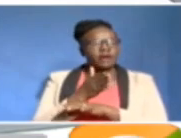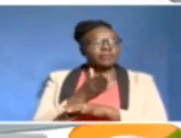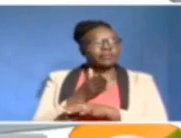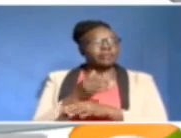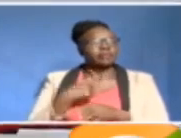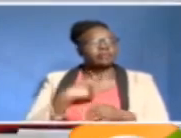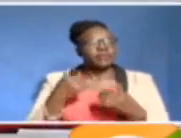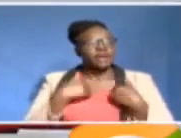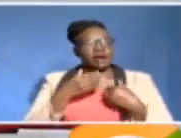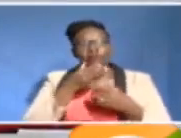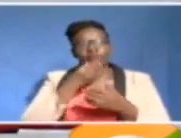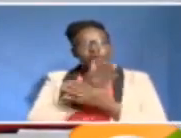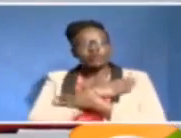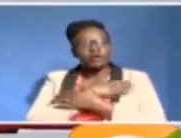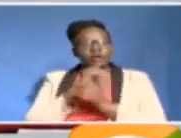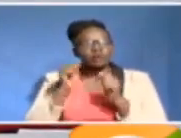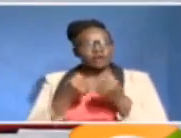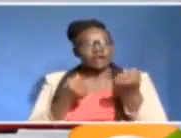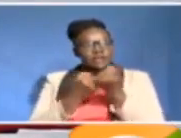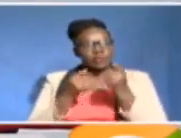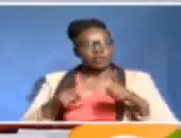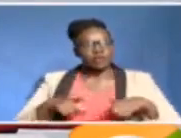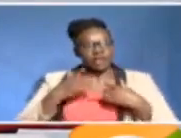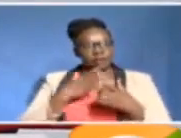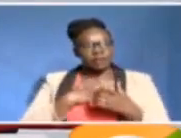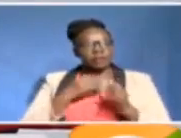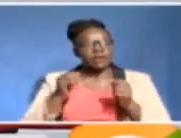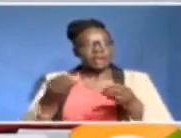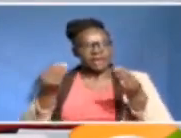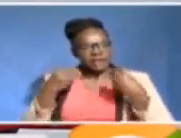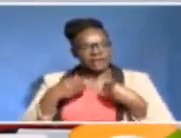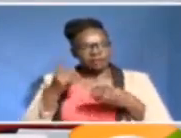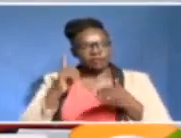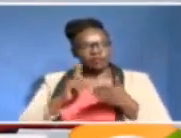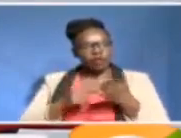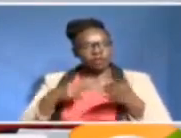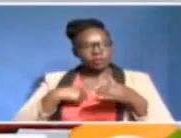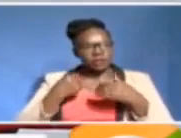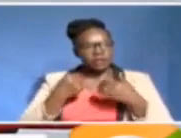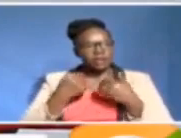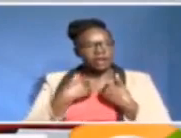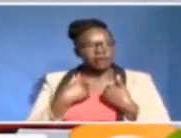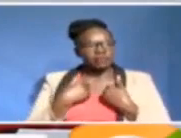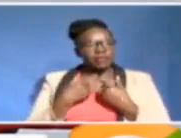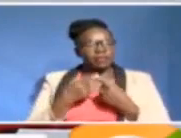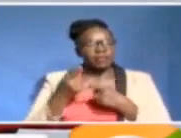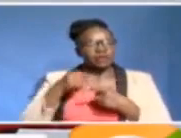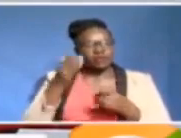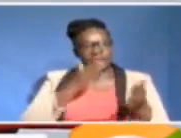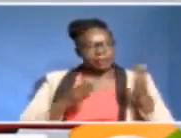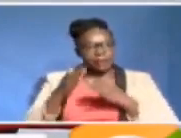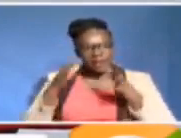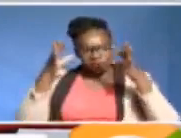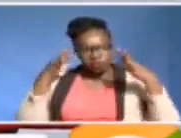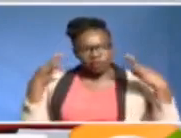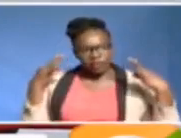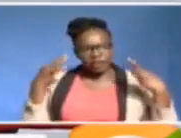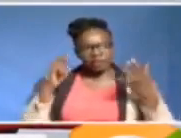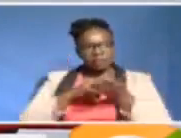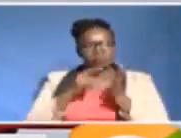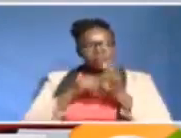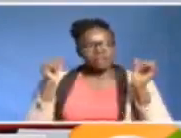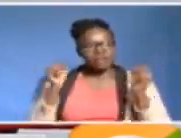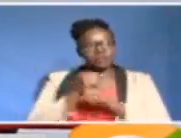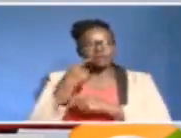who can fund my life, can give me what I want, but we are planning to, you know, go to the altar. So someone cannot wake up today and tell me that is